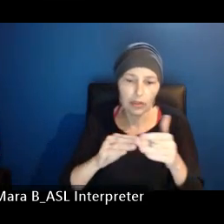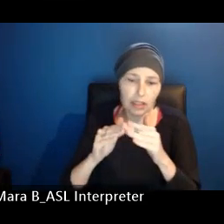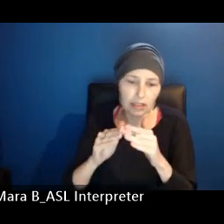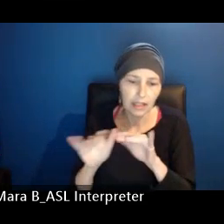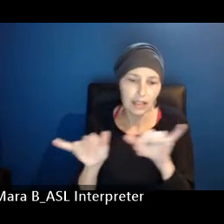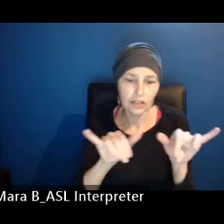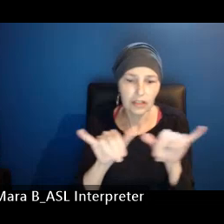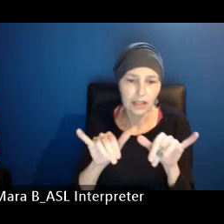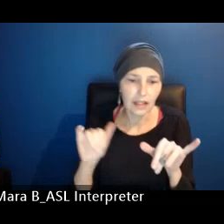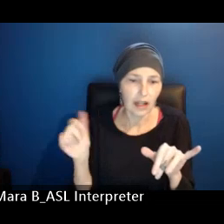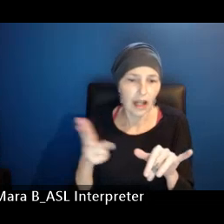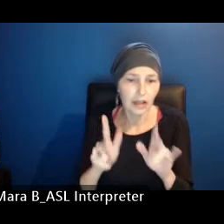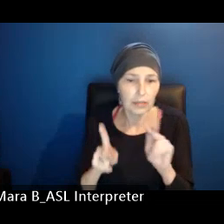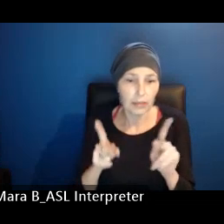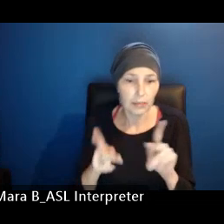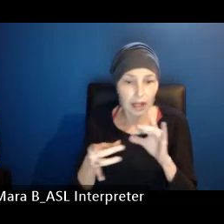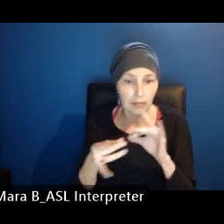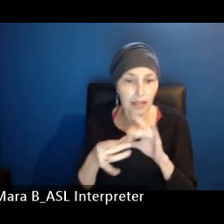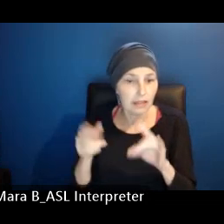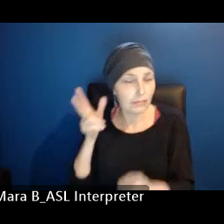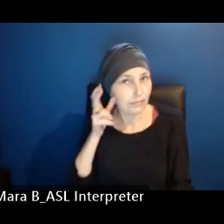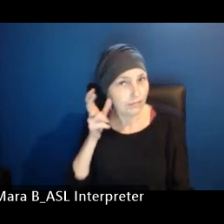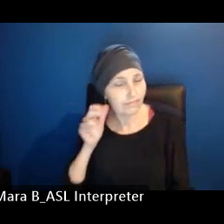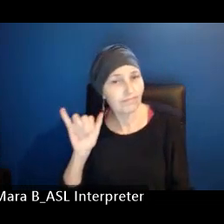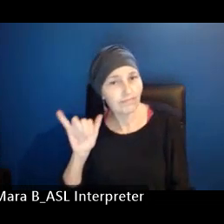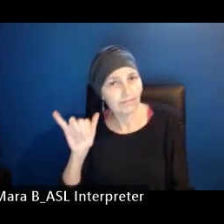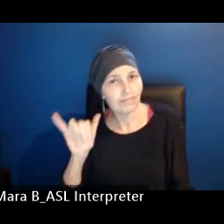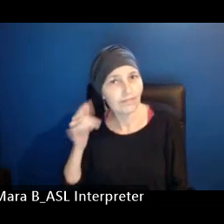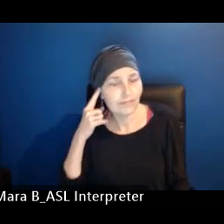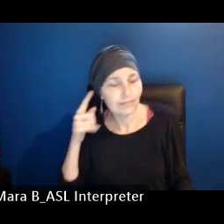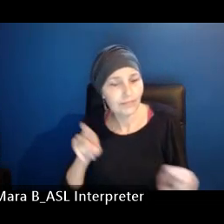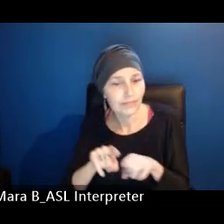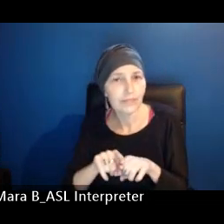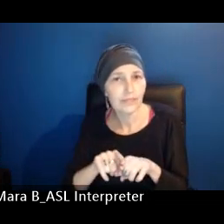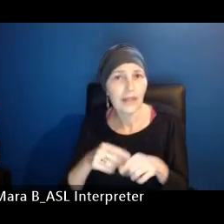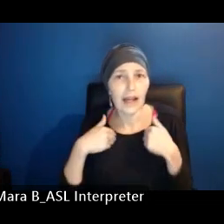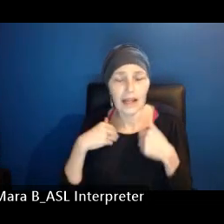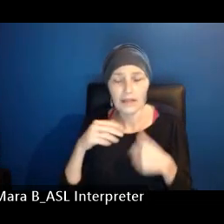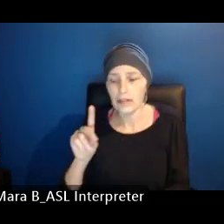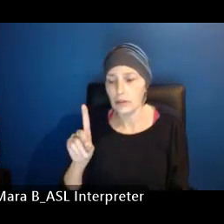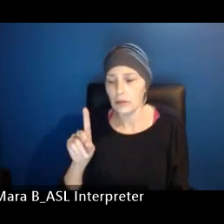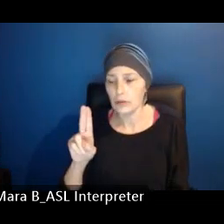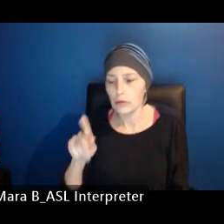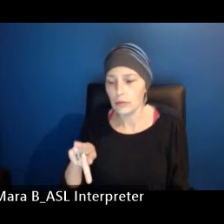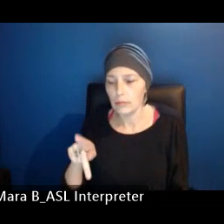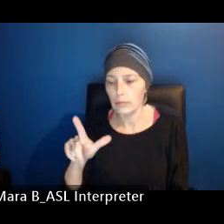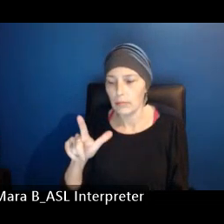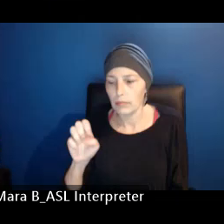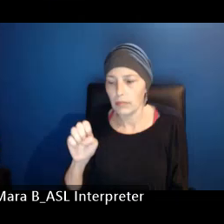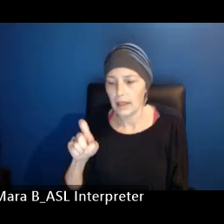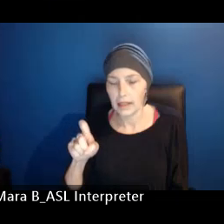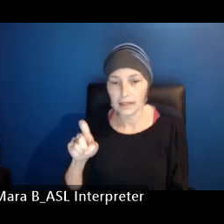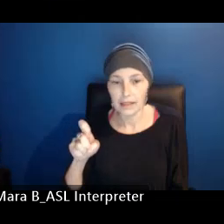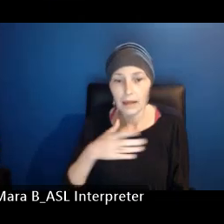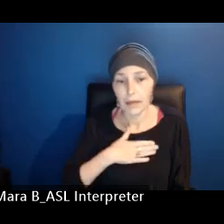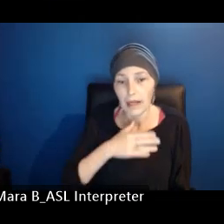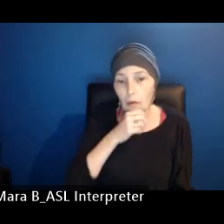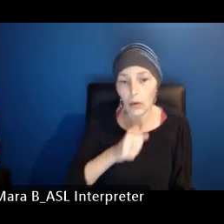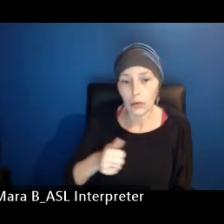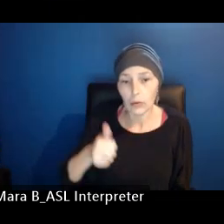I've heard. So yeah, and then I have a duplex. So you're talking about, my elderly parents live in front of my